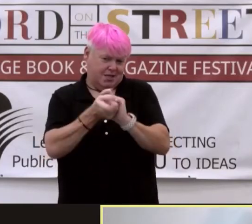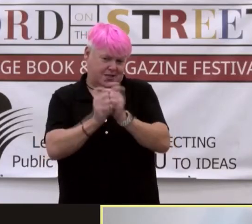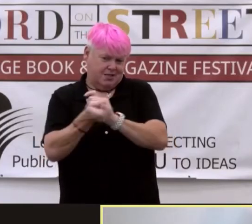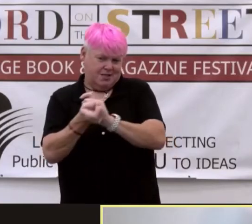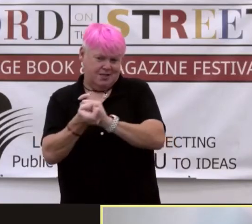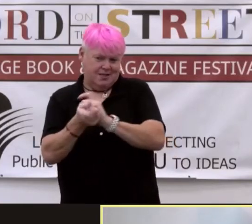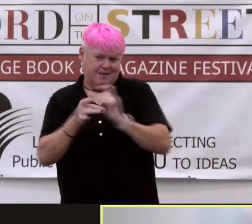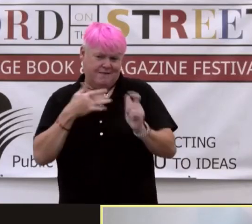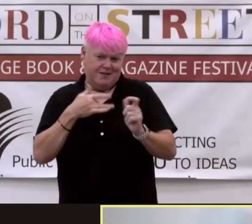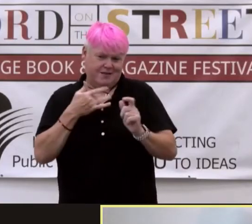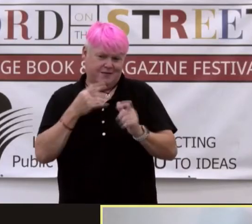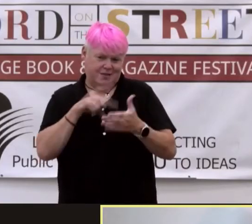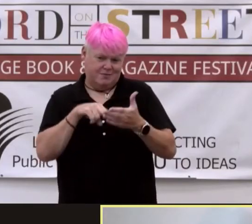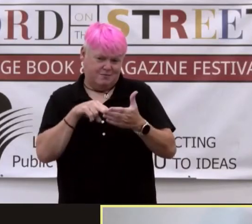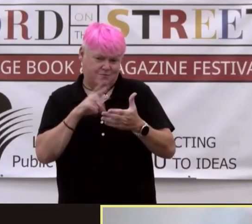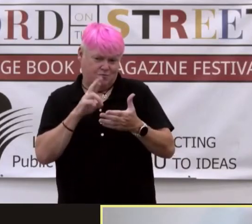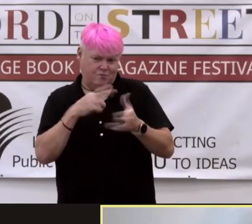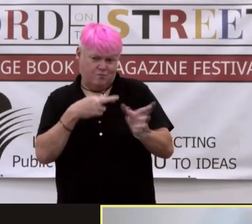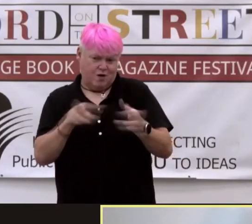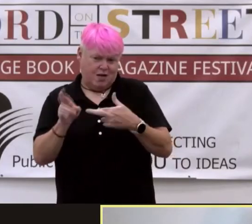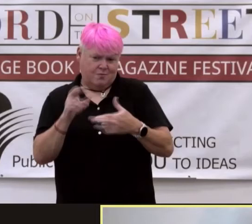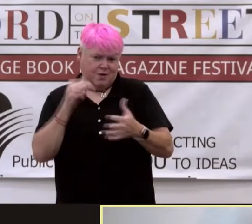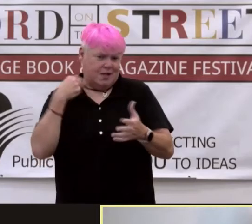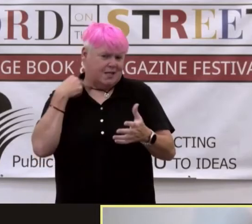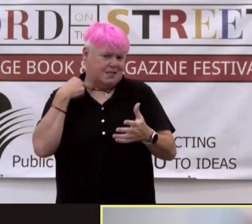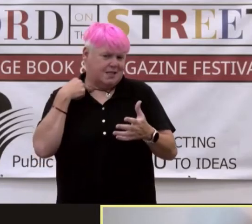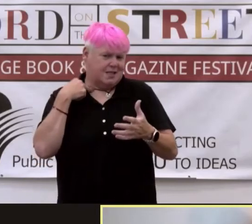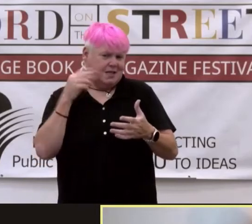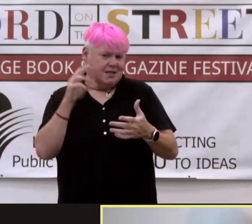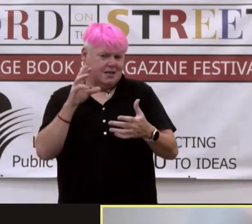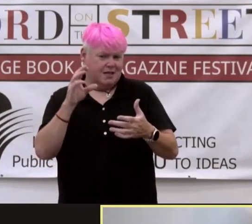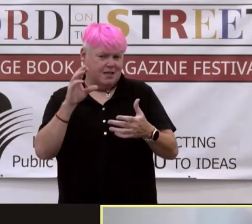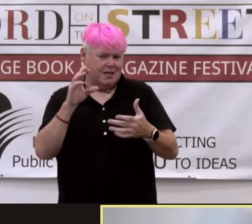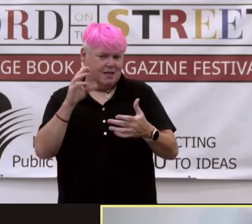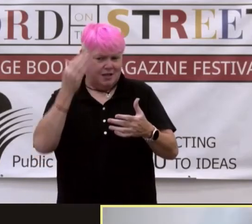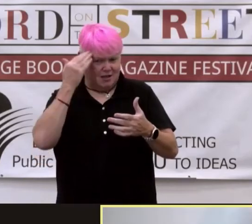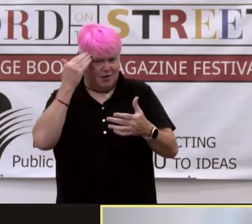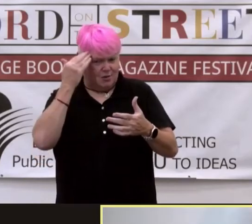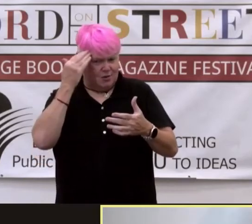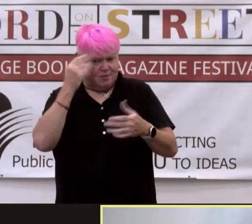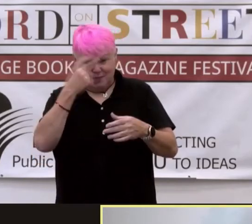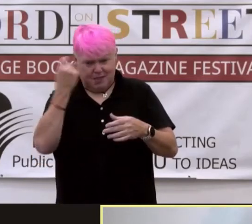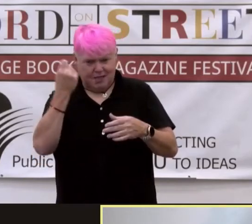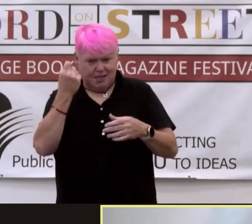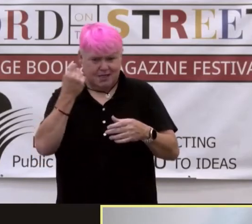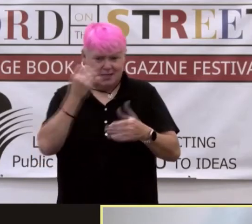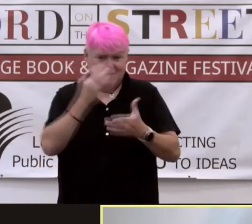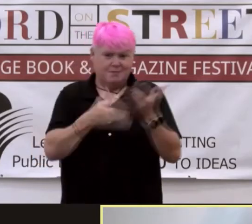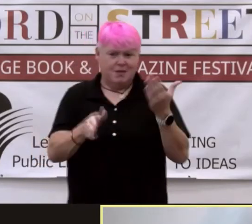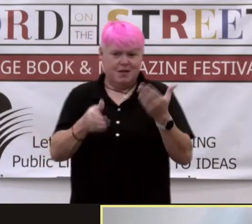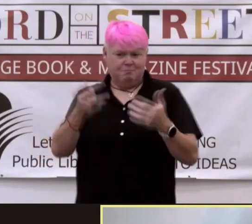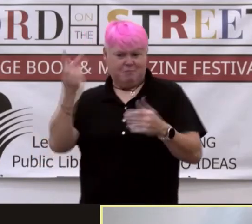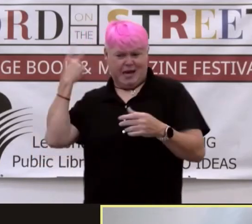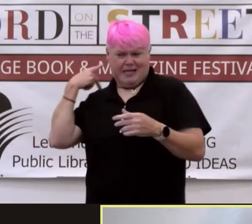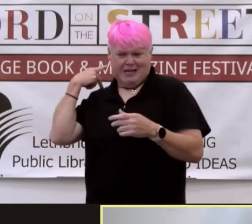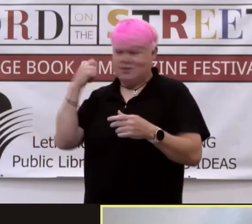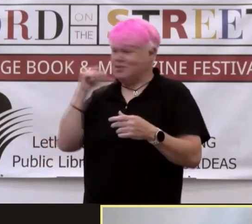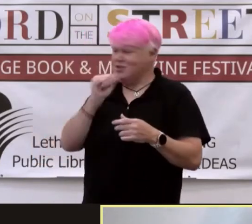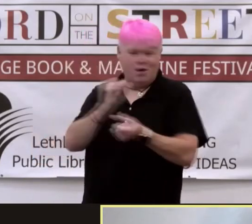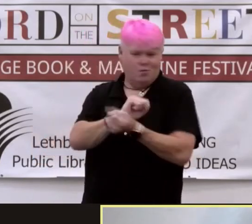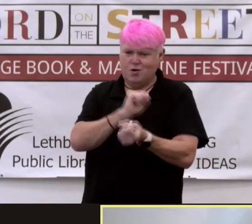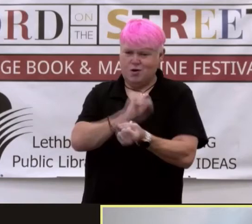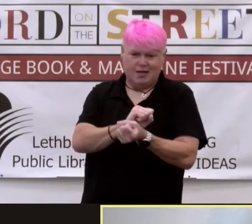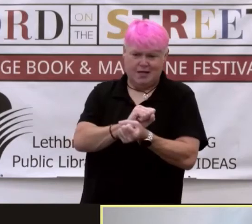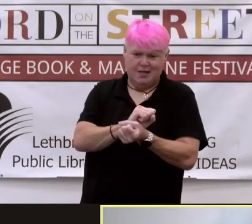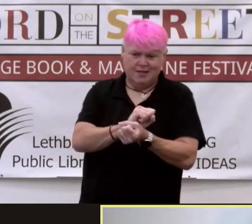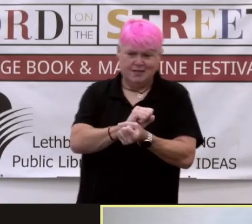ready, I can write the next scene. And when I get stuck, I know it's because something behind me is not working. So it's just like a constant like